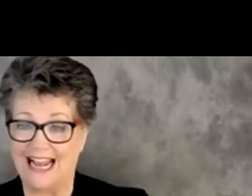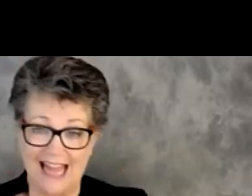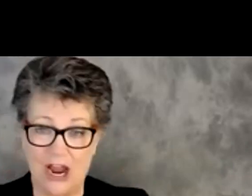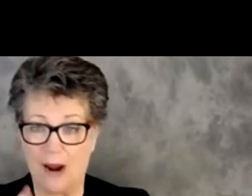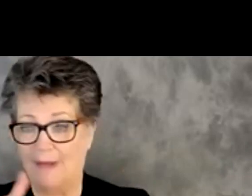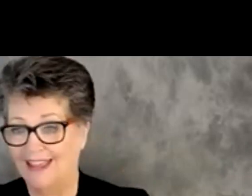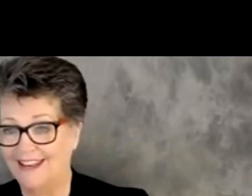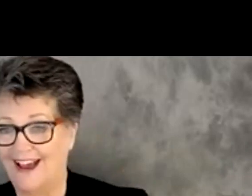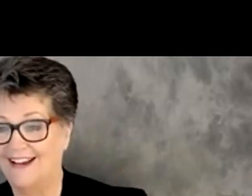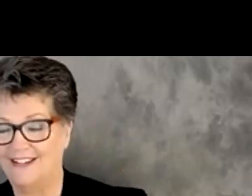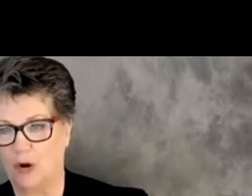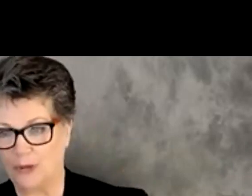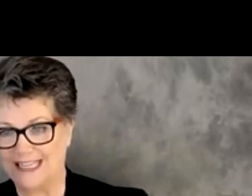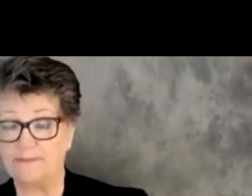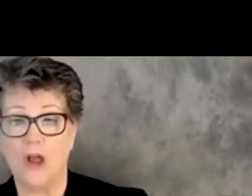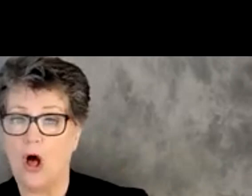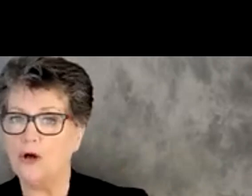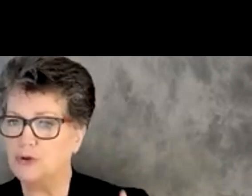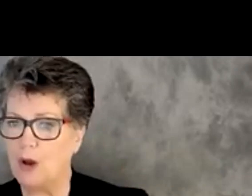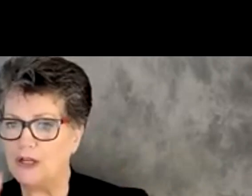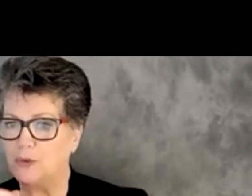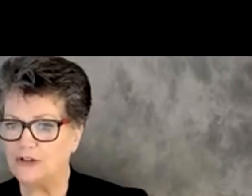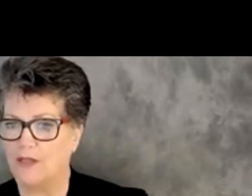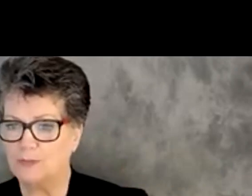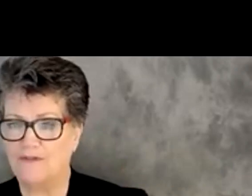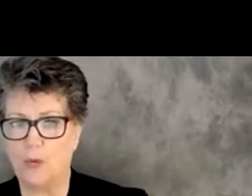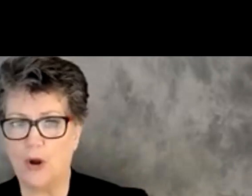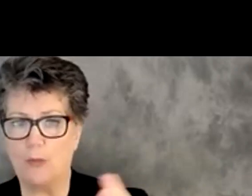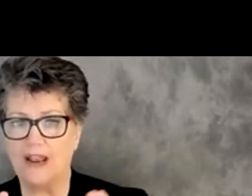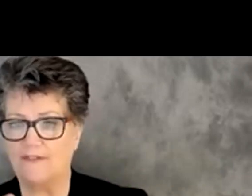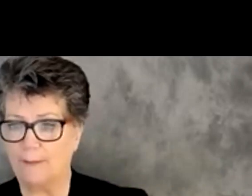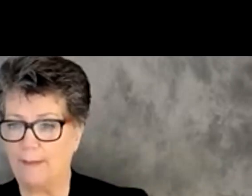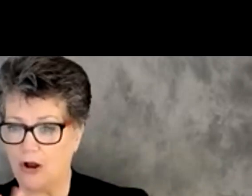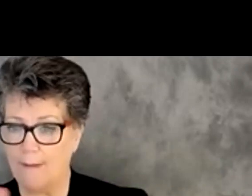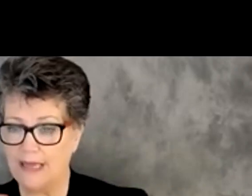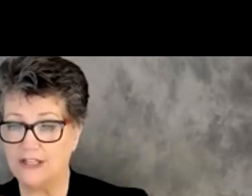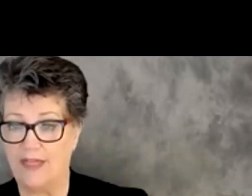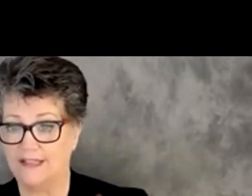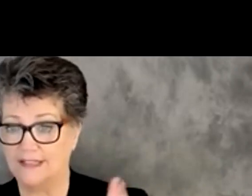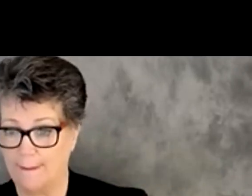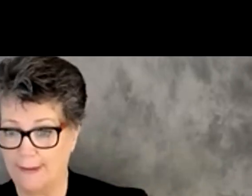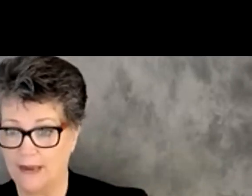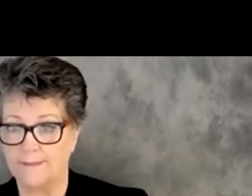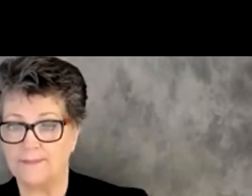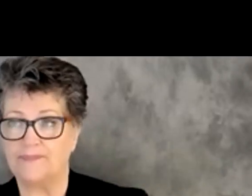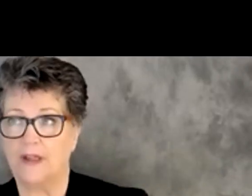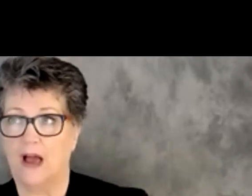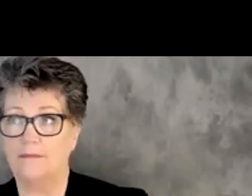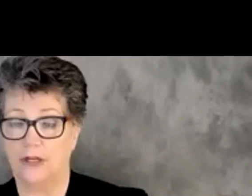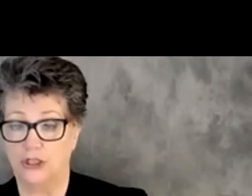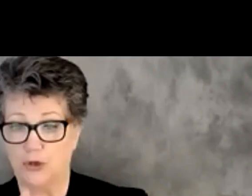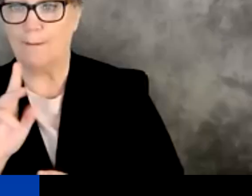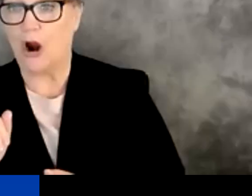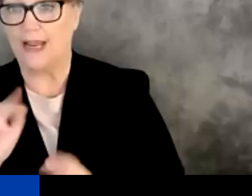Melinda, for presenting. I also wanted to acknowledge before we open up for public comment on this topic, to Marty's